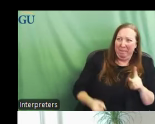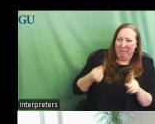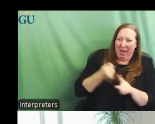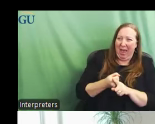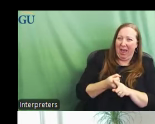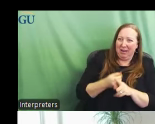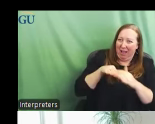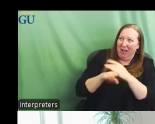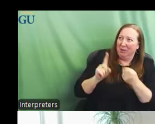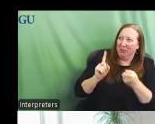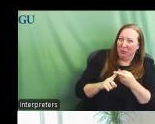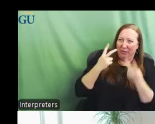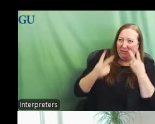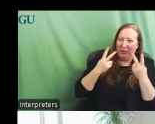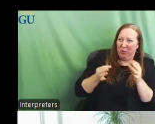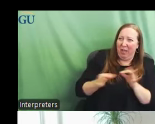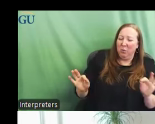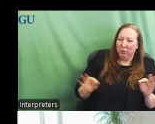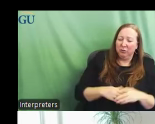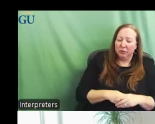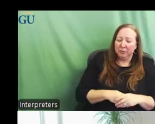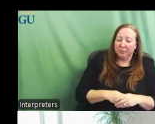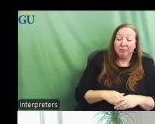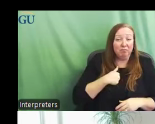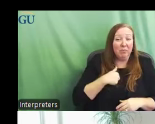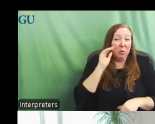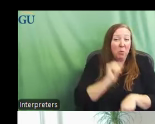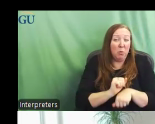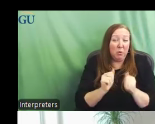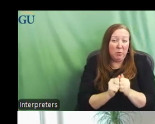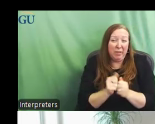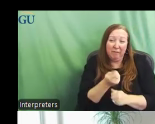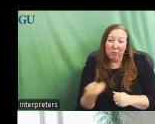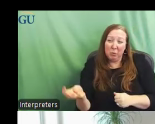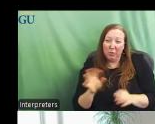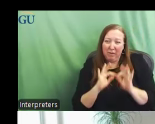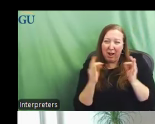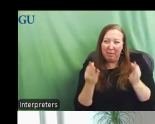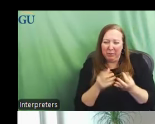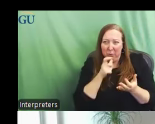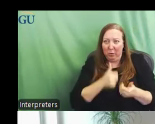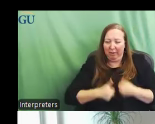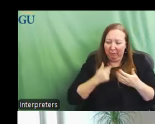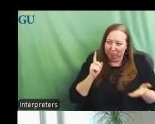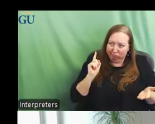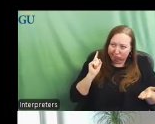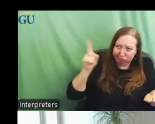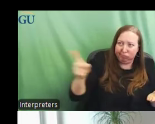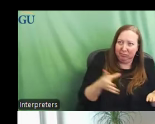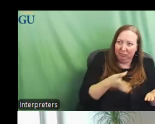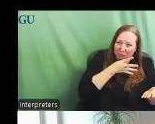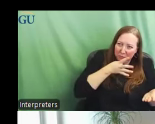visual language. So I've worked with some families who live in very remote areas of certain